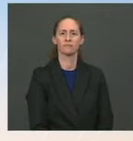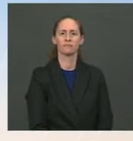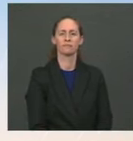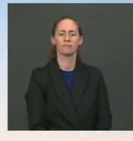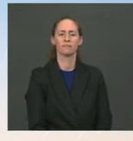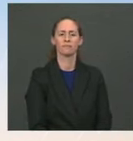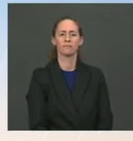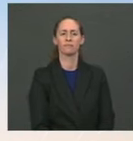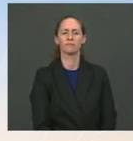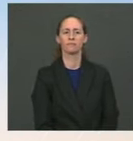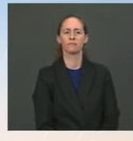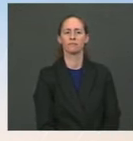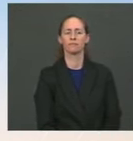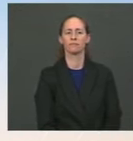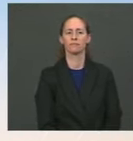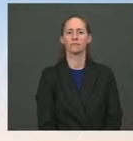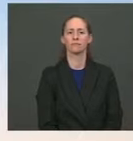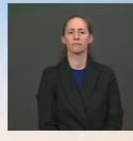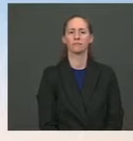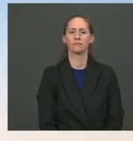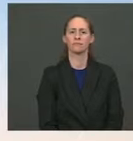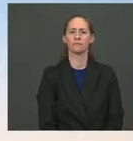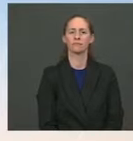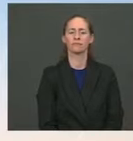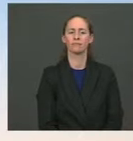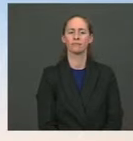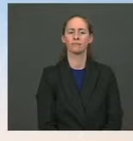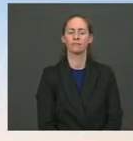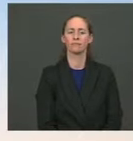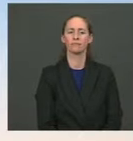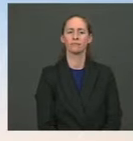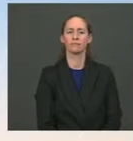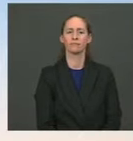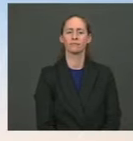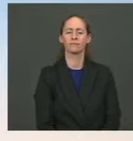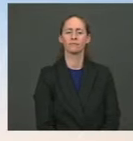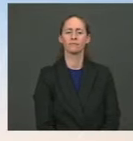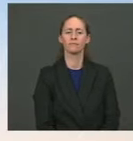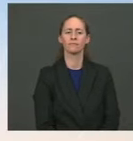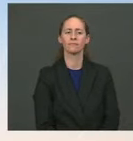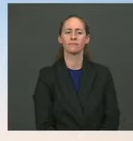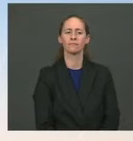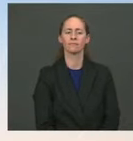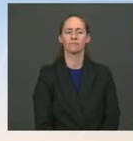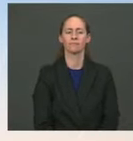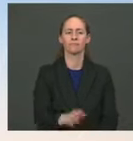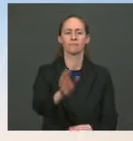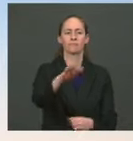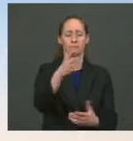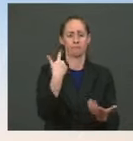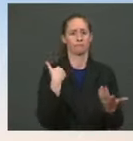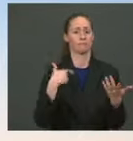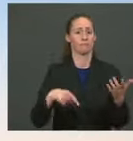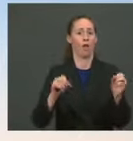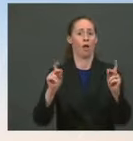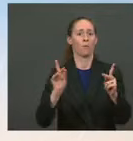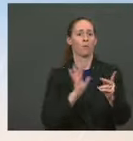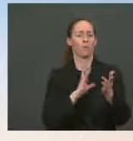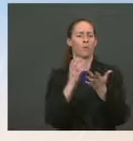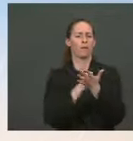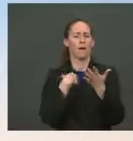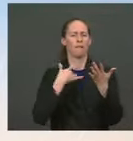reduced output? So let me, I'm going to use this opportunity to have some clarification